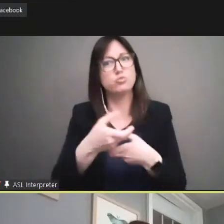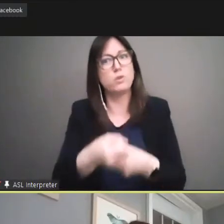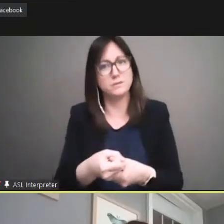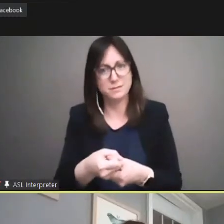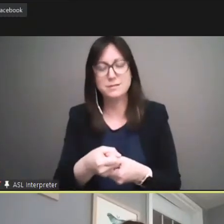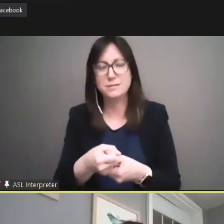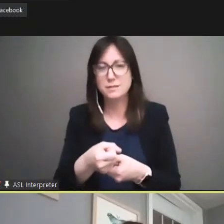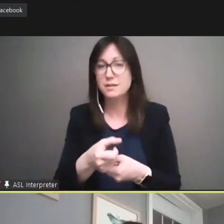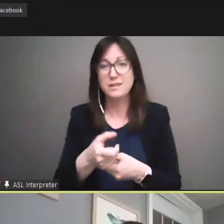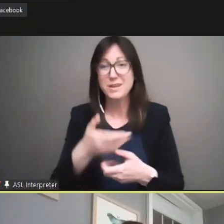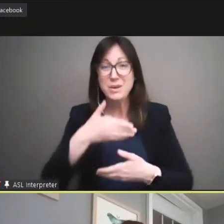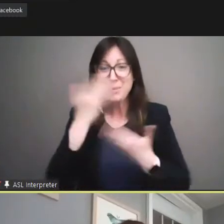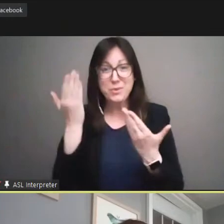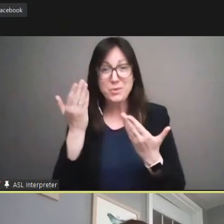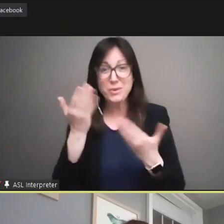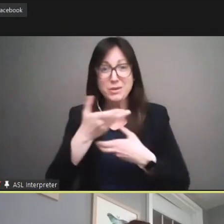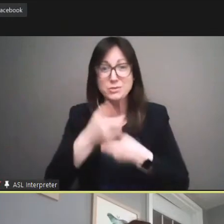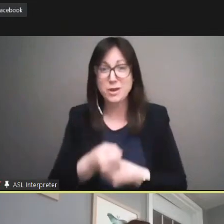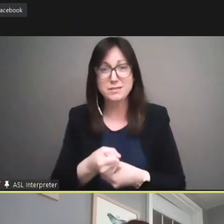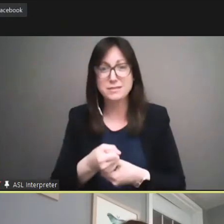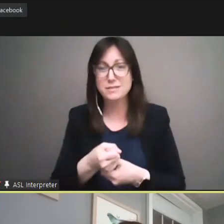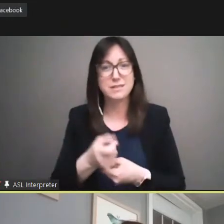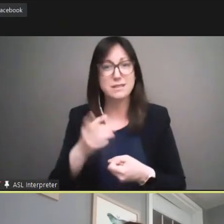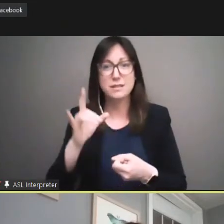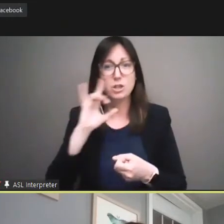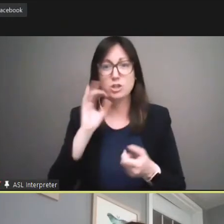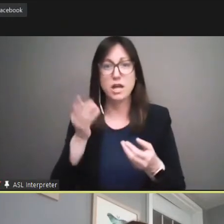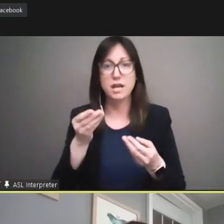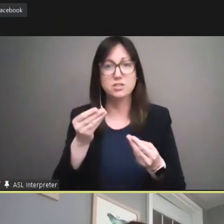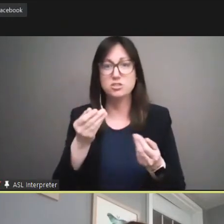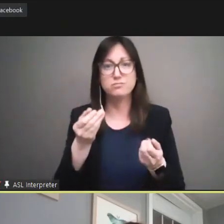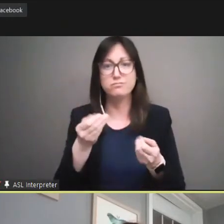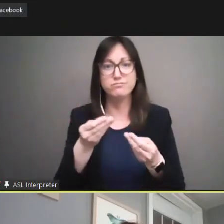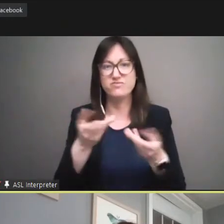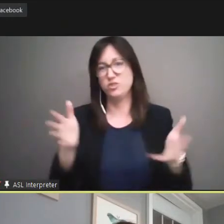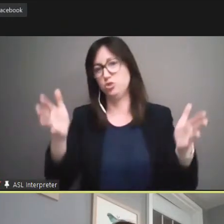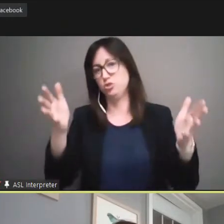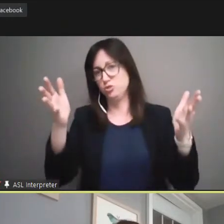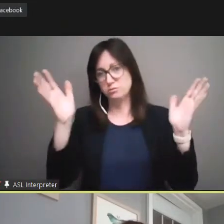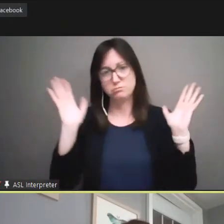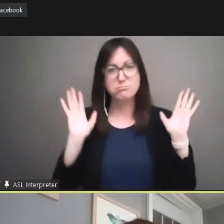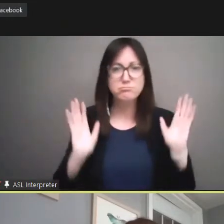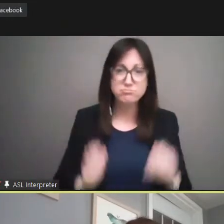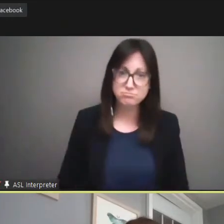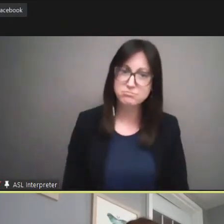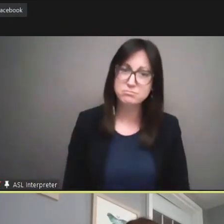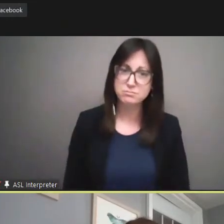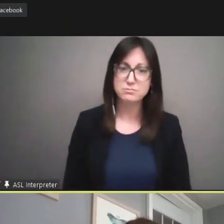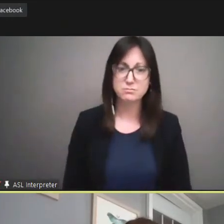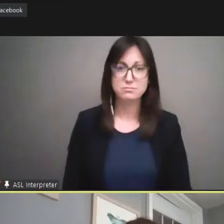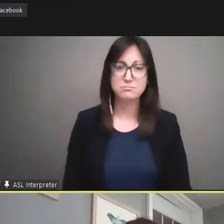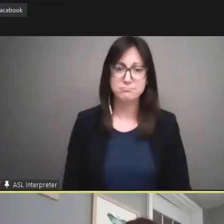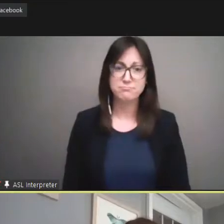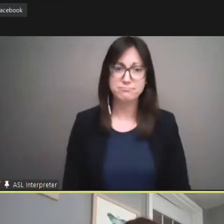goes everywhere. It's like glass falling on the floor, smashed, but in a bad way.